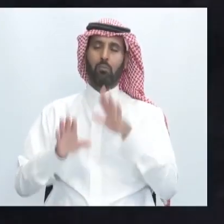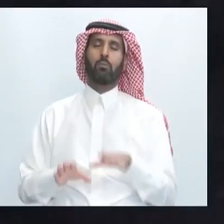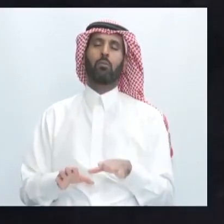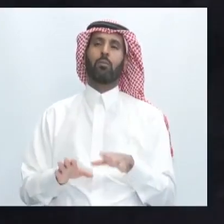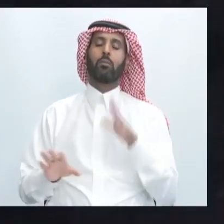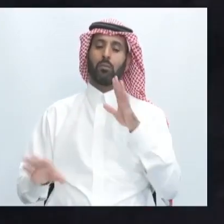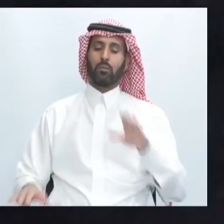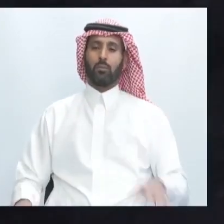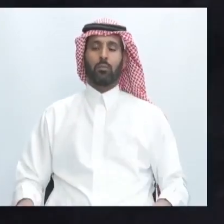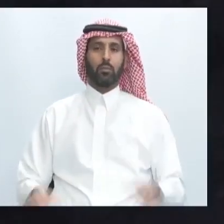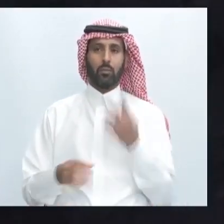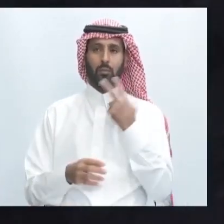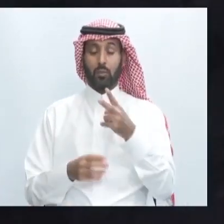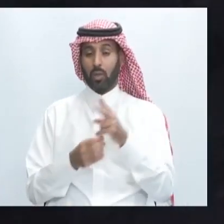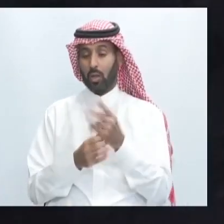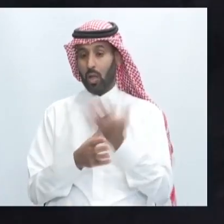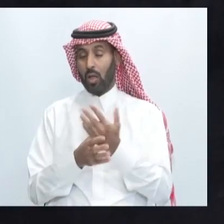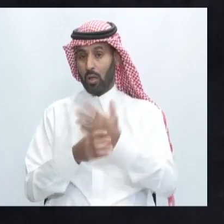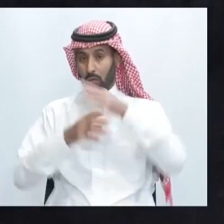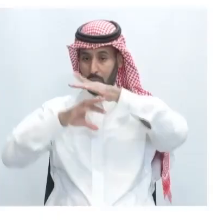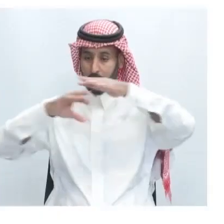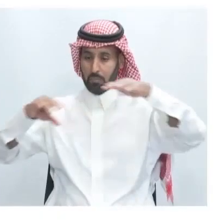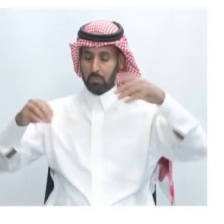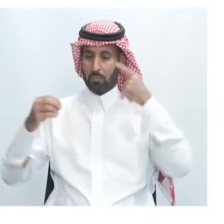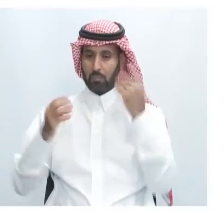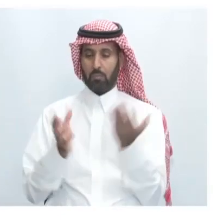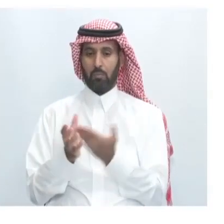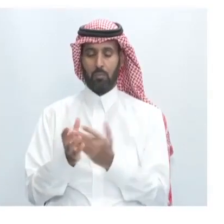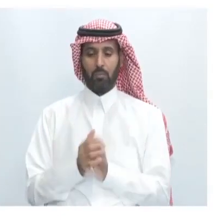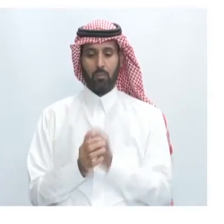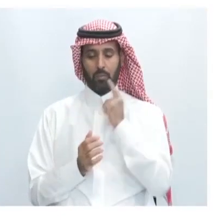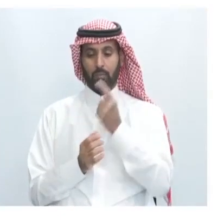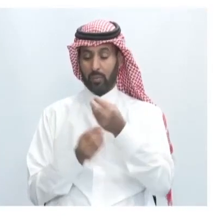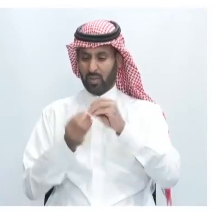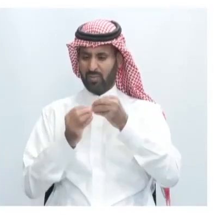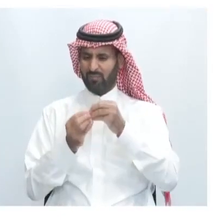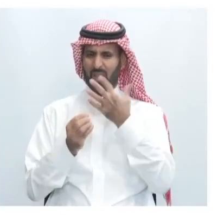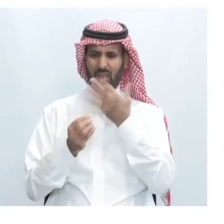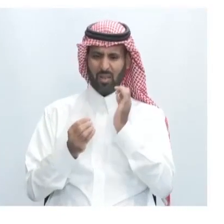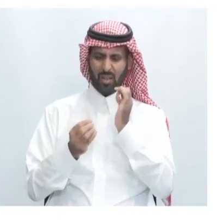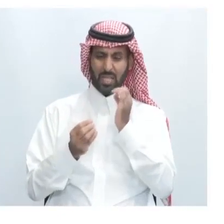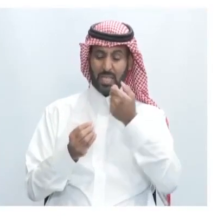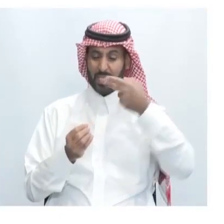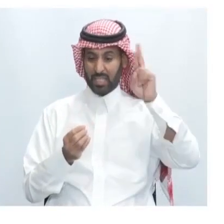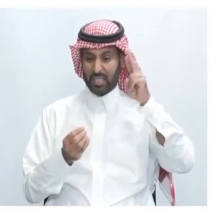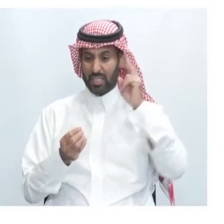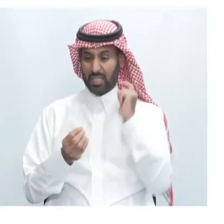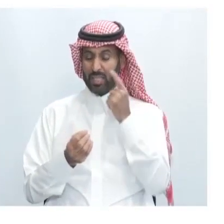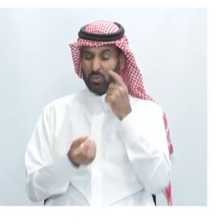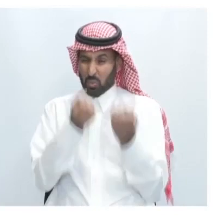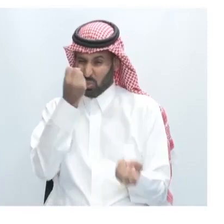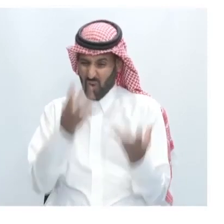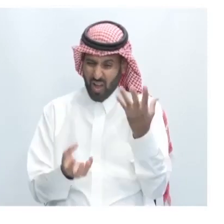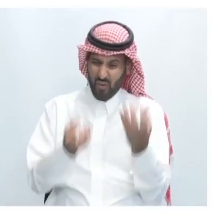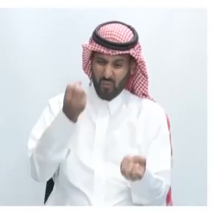there, which is why they chose the color blue. Unlike here, the color red, however, it's associated